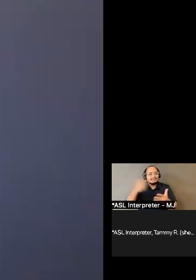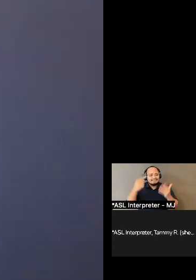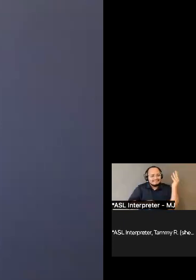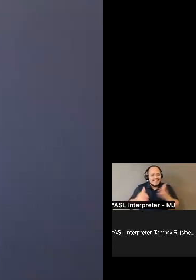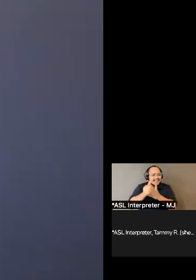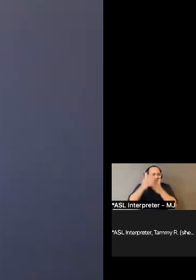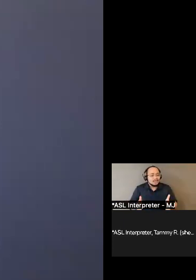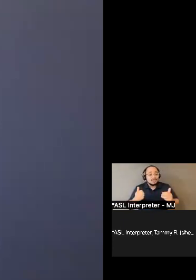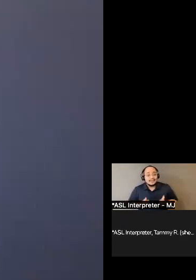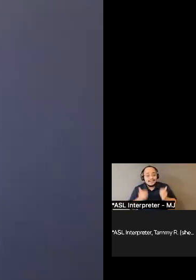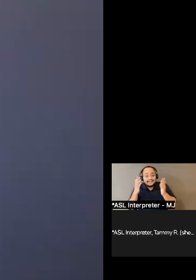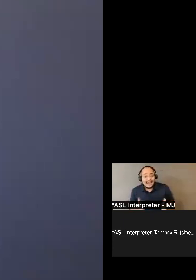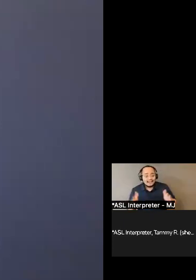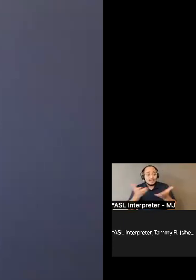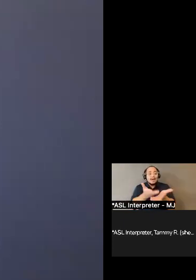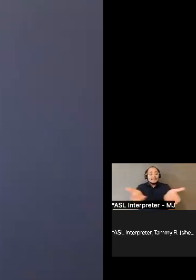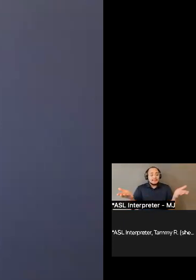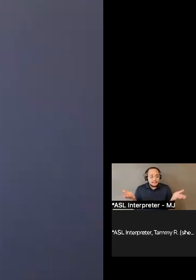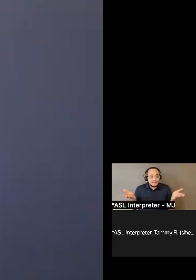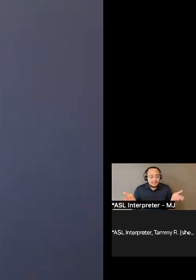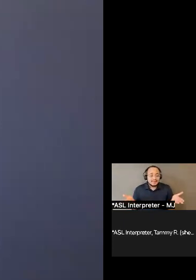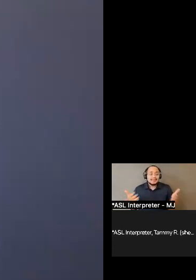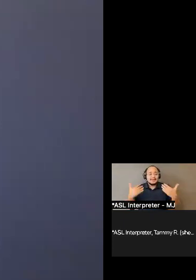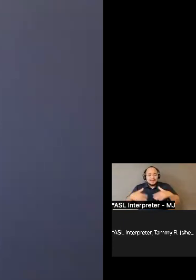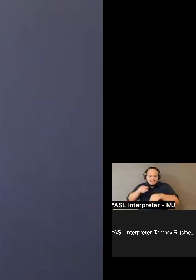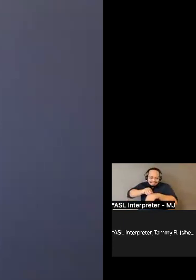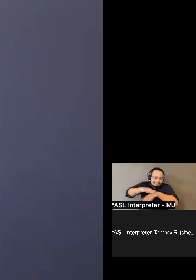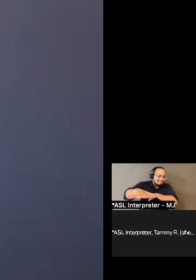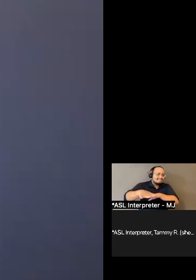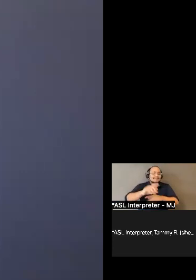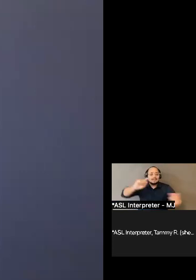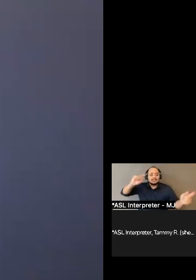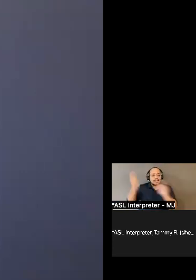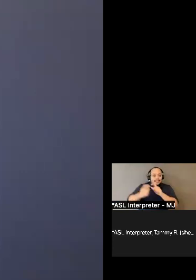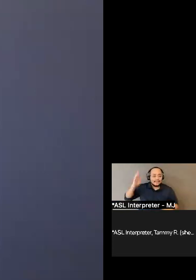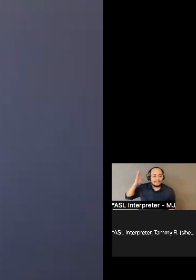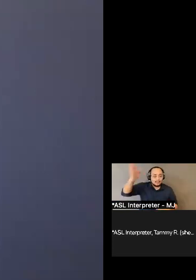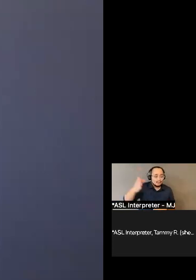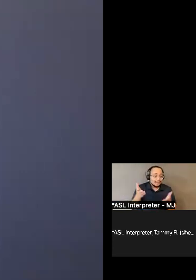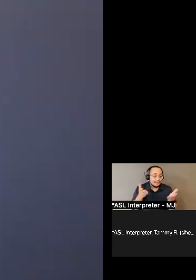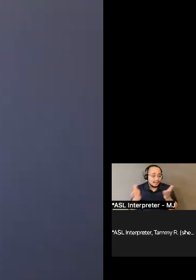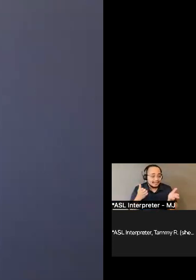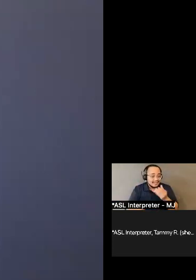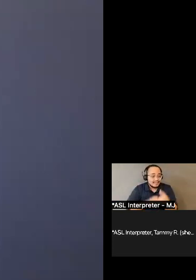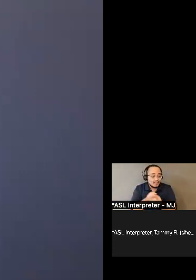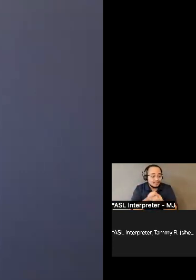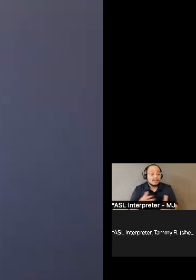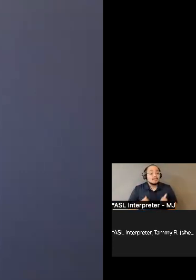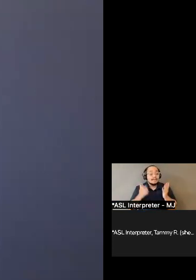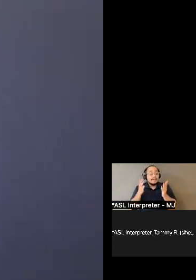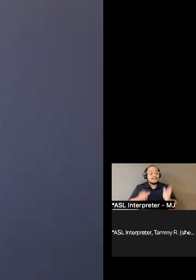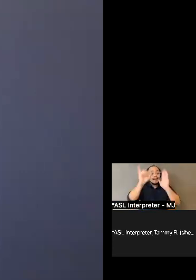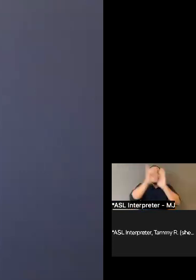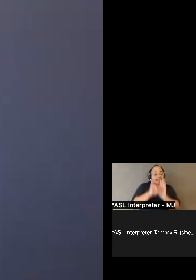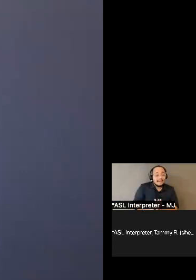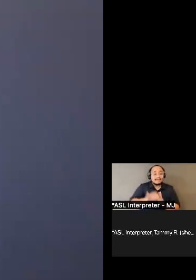leaders, survivors, and all of you have been shaping the future of services and support. Survivors have identified